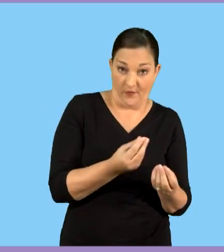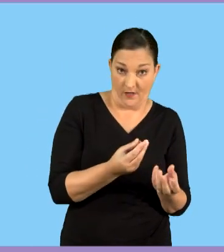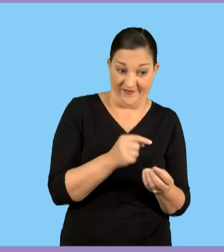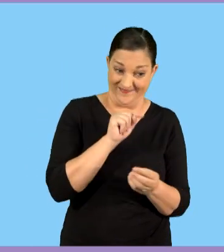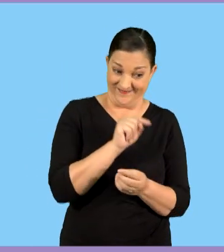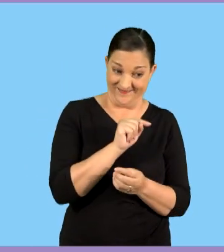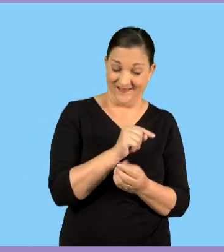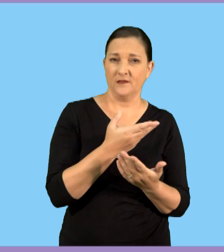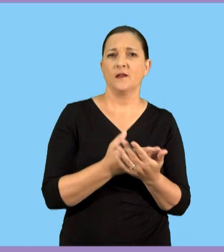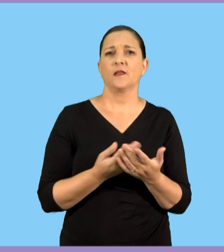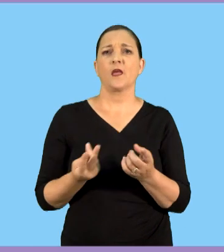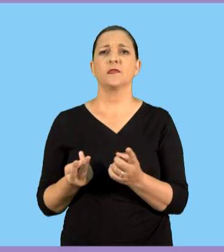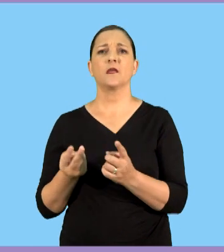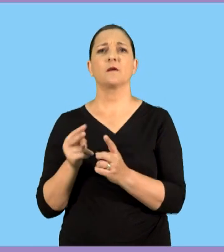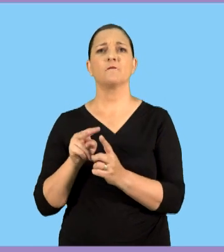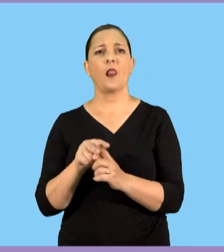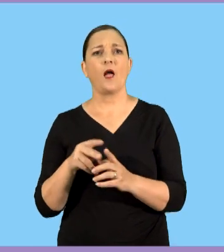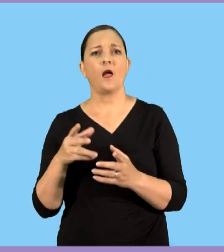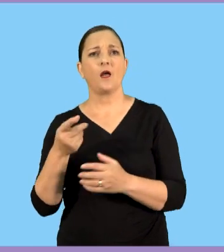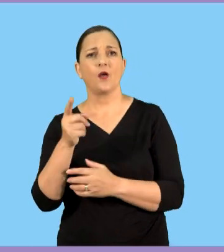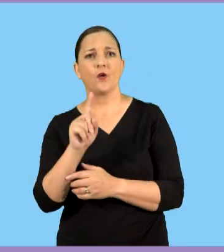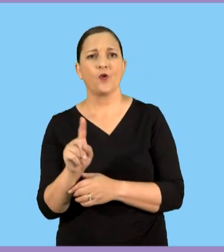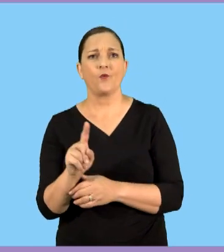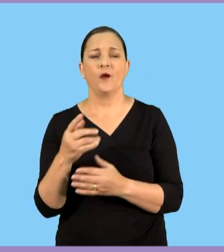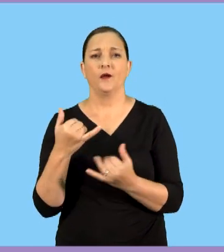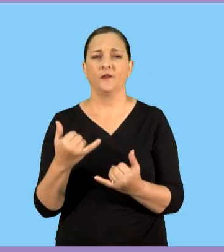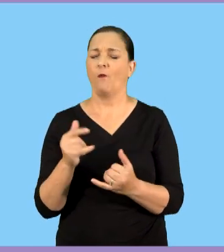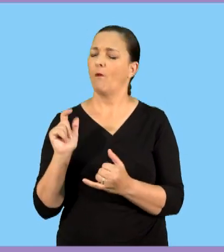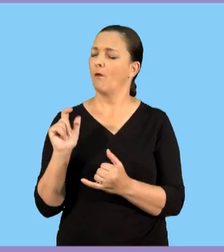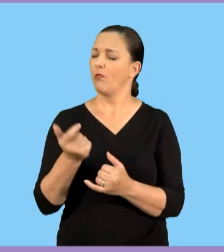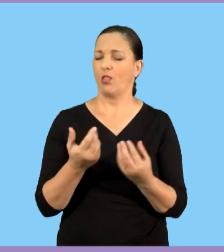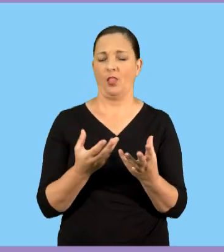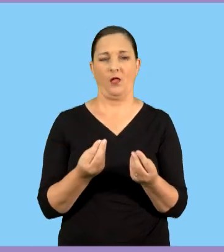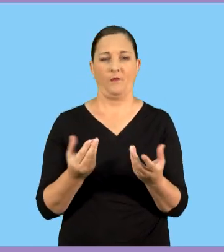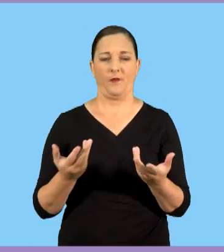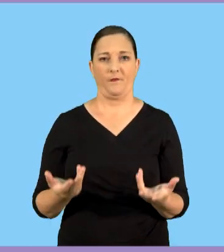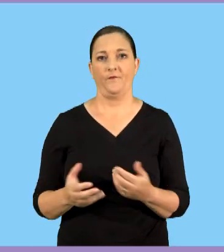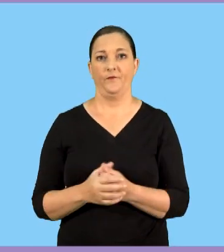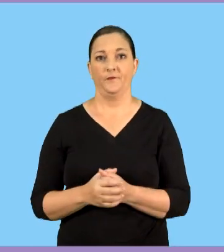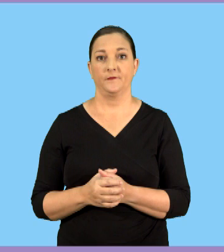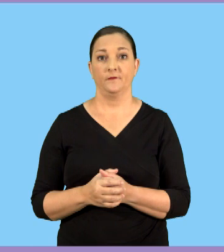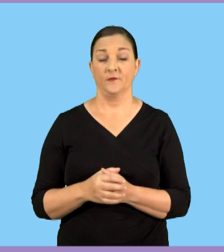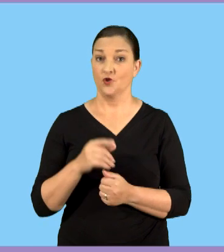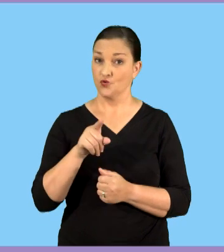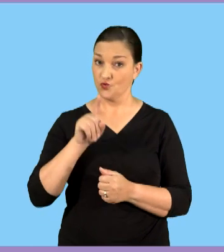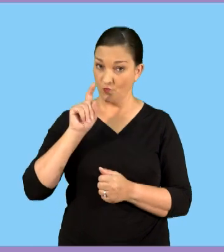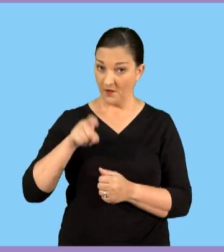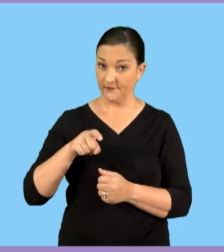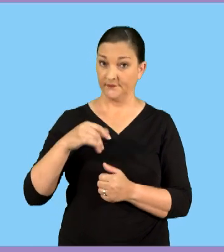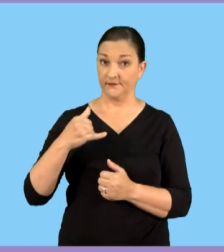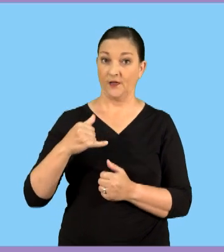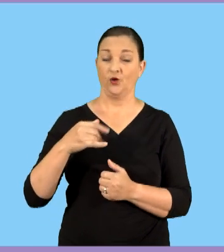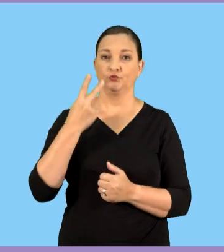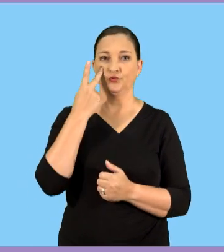numbers, apply the commutative, associative, and distributive properties of whole numbers, and determine the